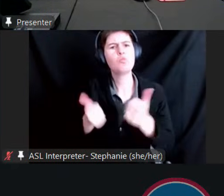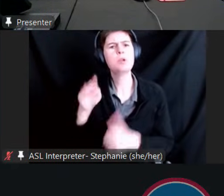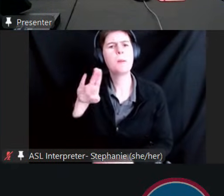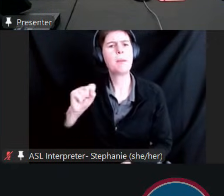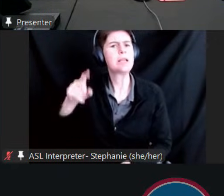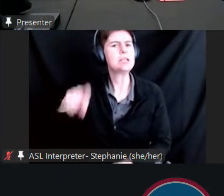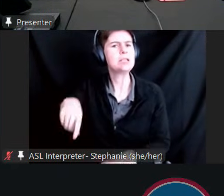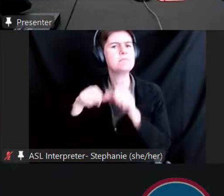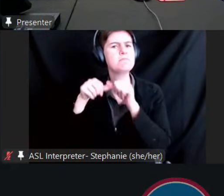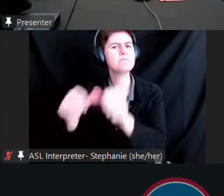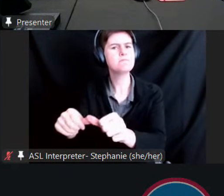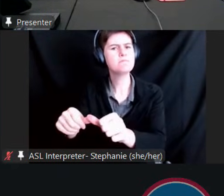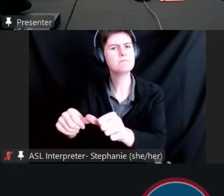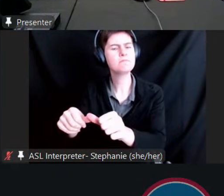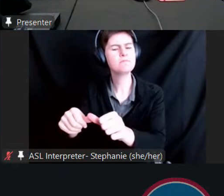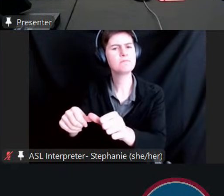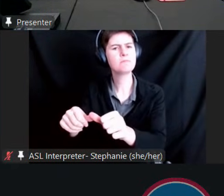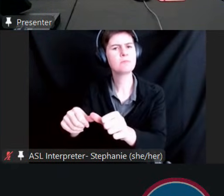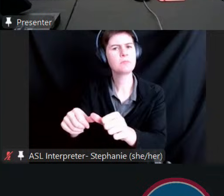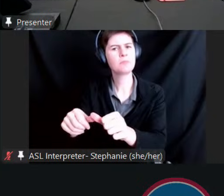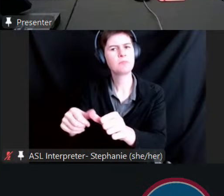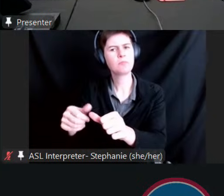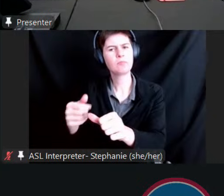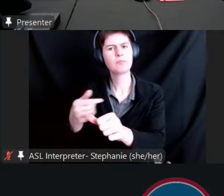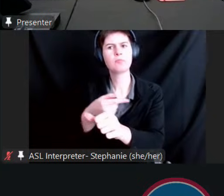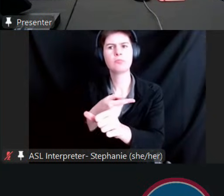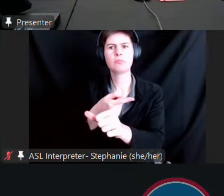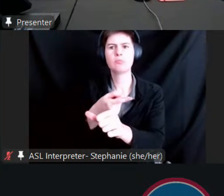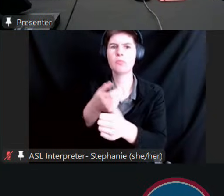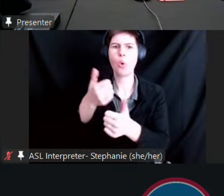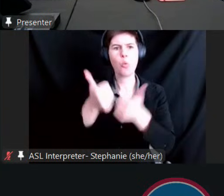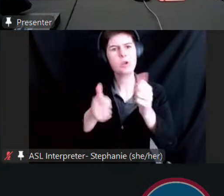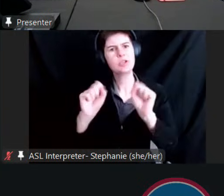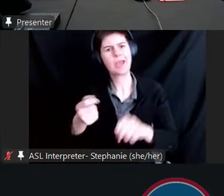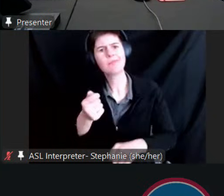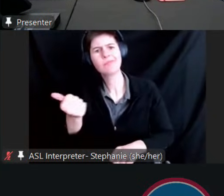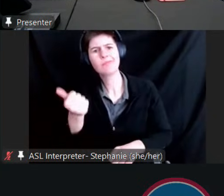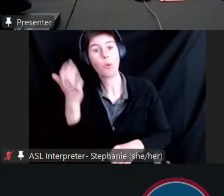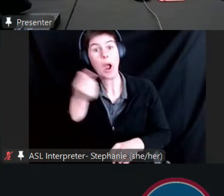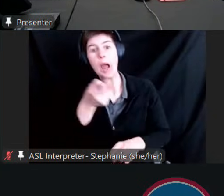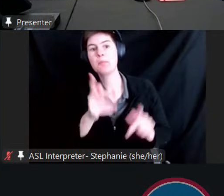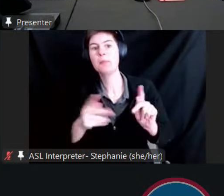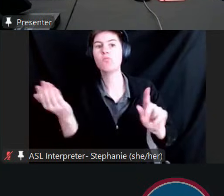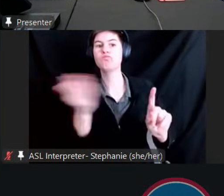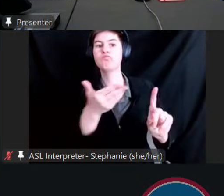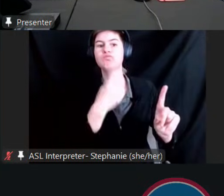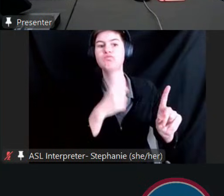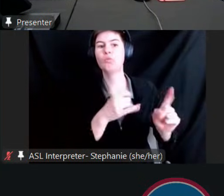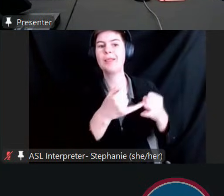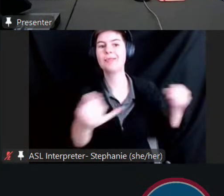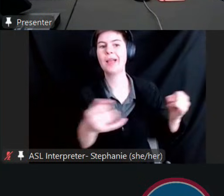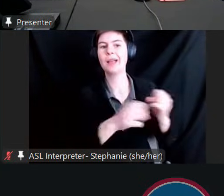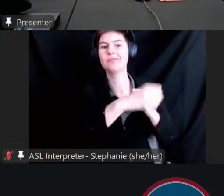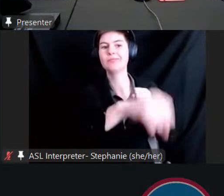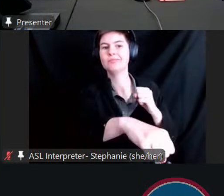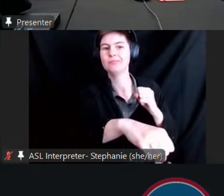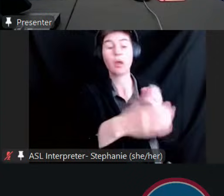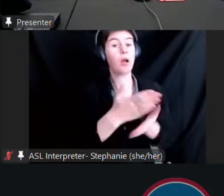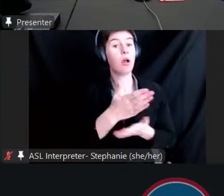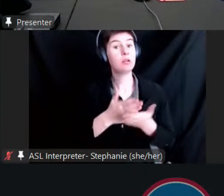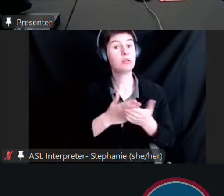to be duplicative to the Red Line extension? But a lot of it might also be just general citywide initiatives,